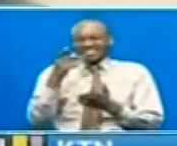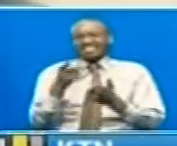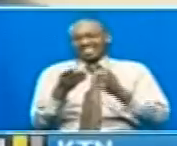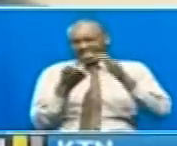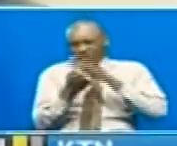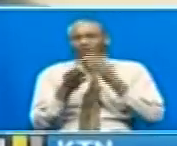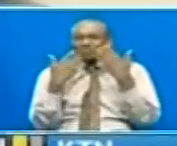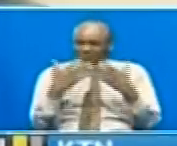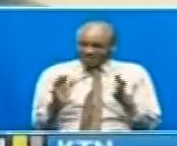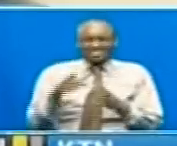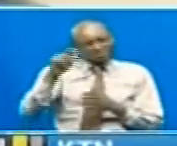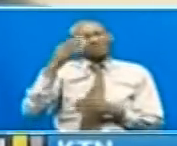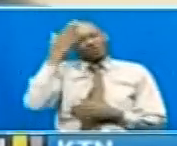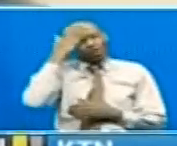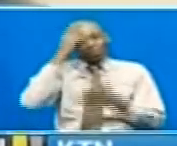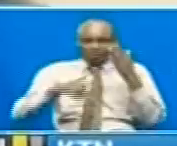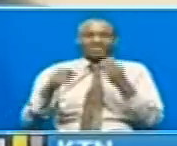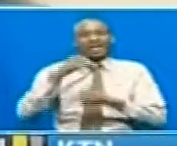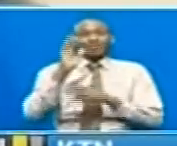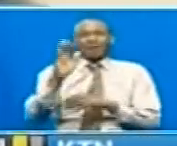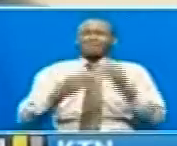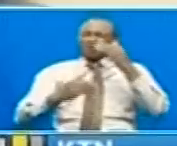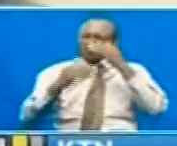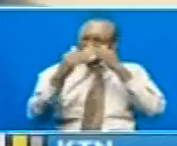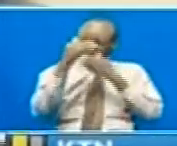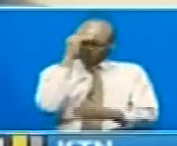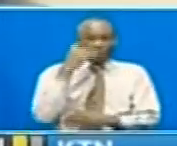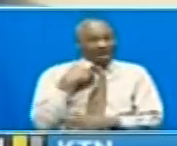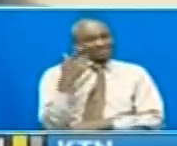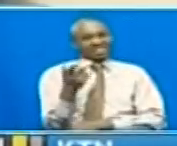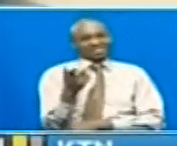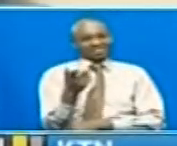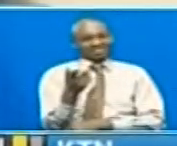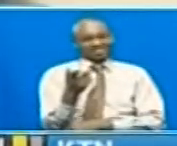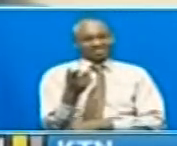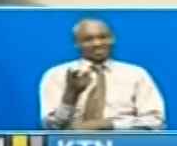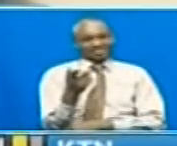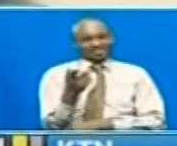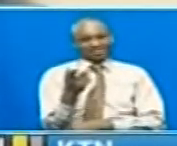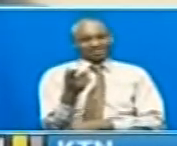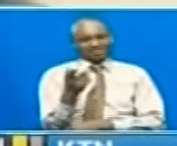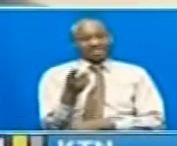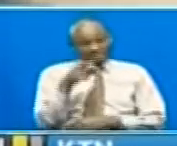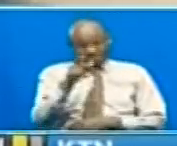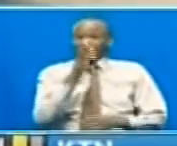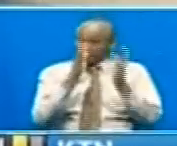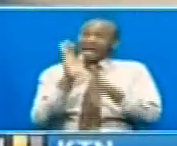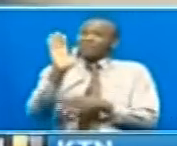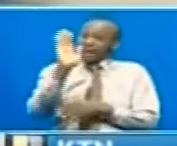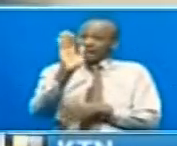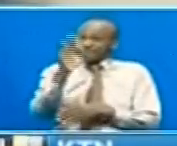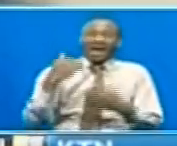was completely deliberate, very professional. It was part of the planning of the